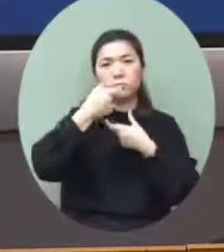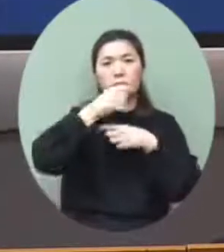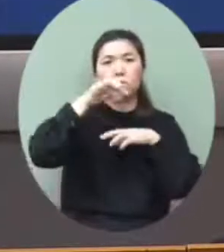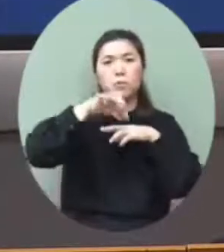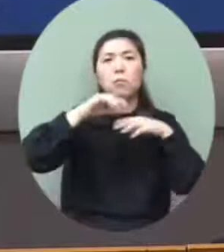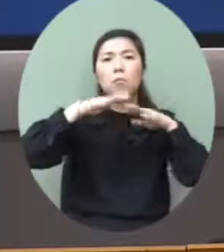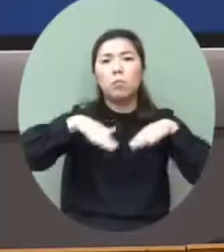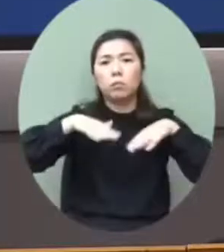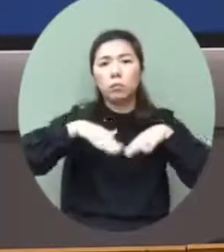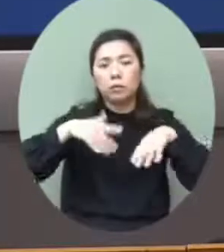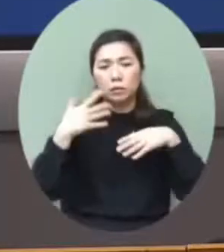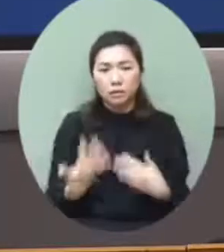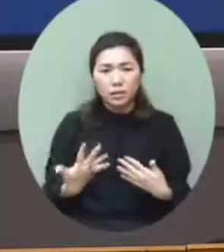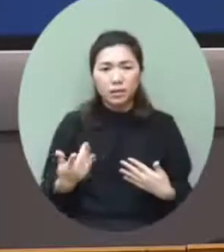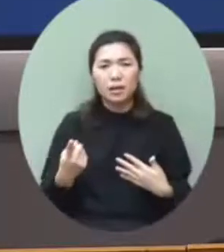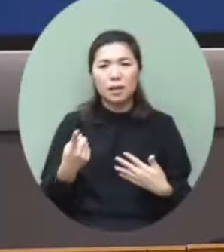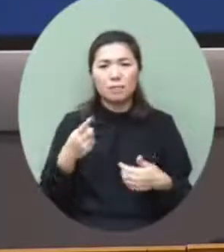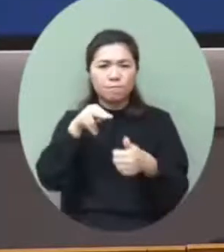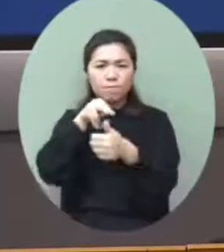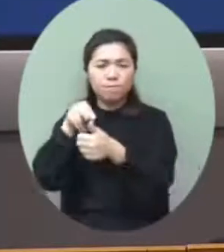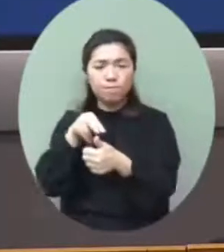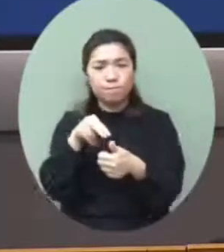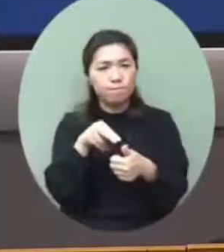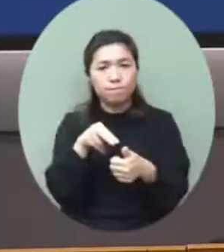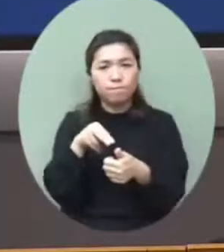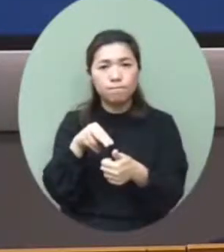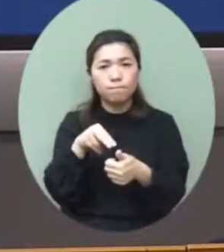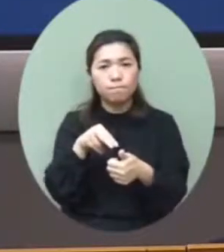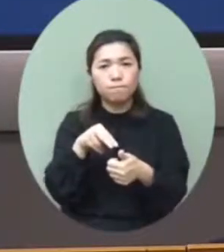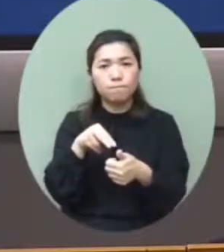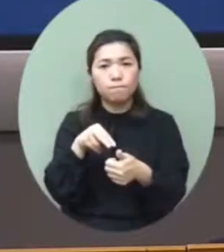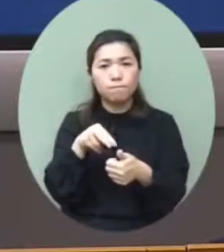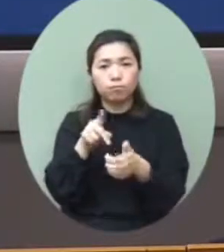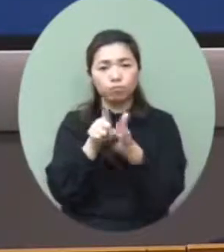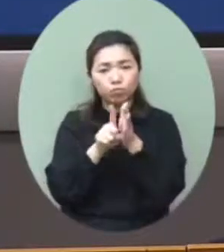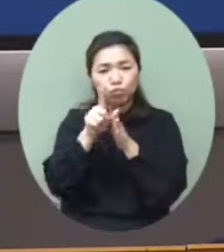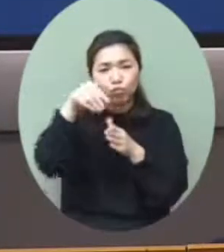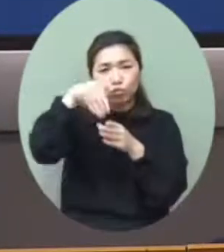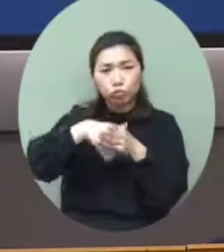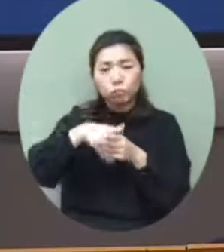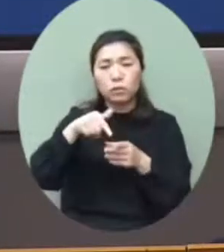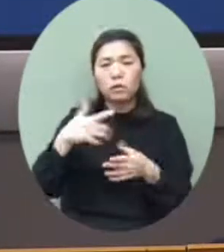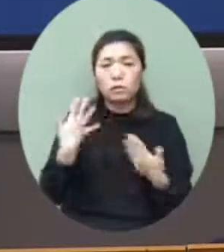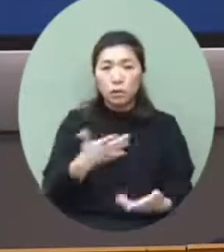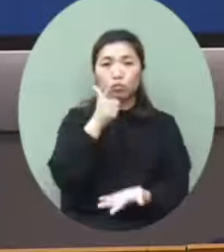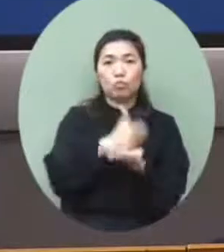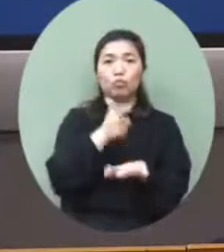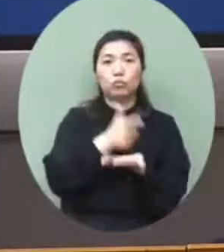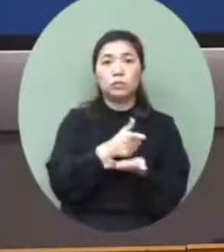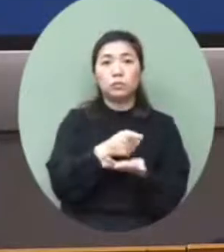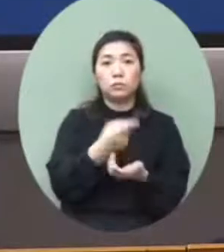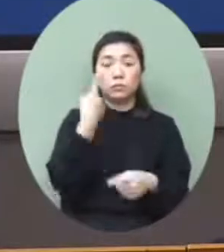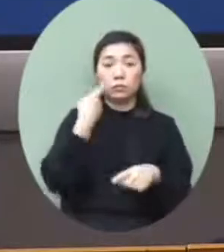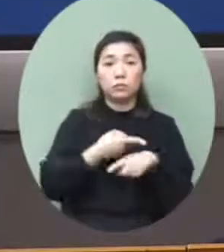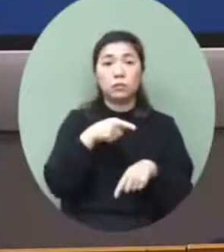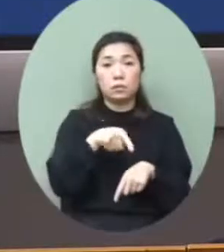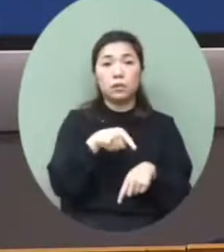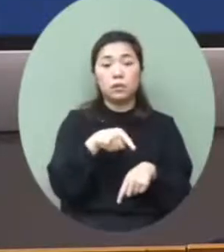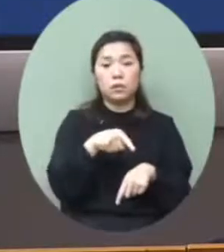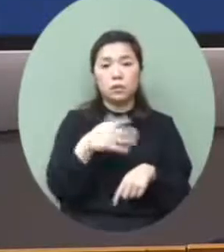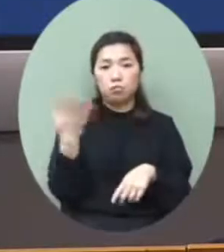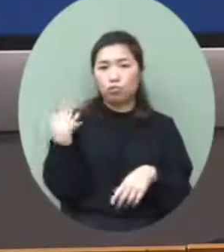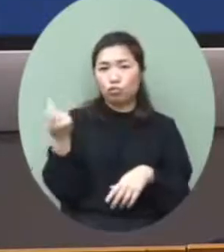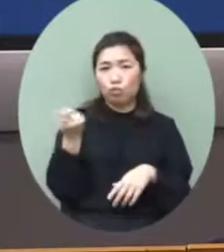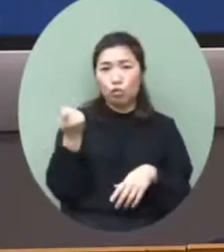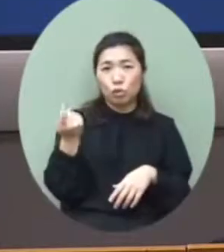would see no exception. But the key is to maintain financial stability and market oversight.